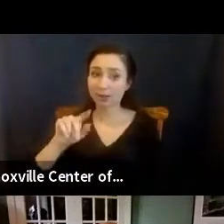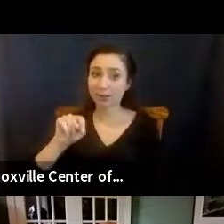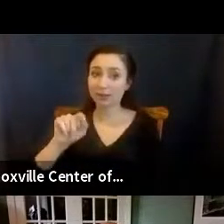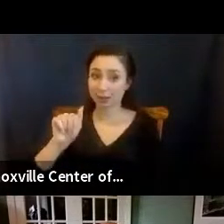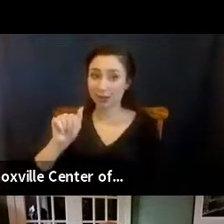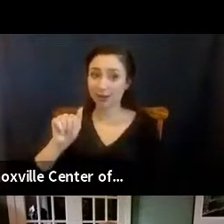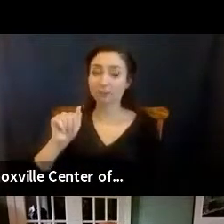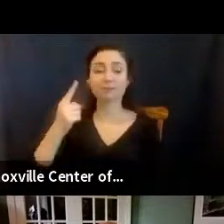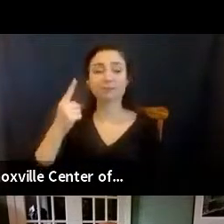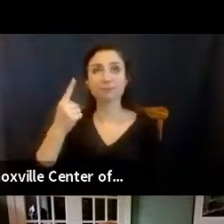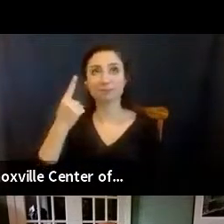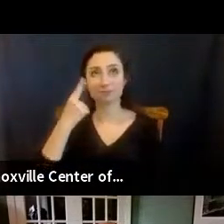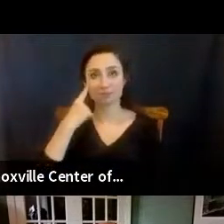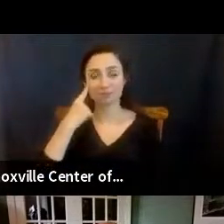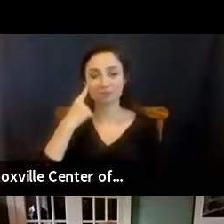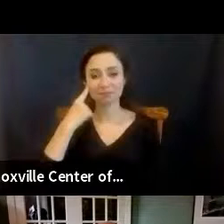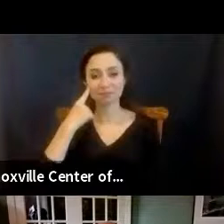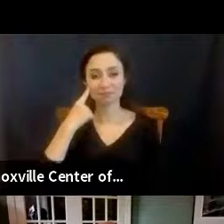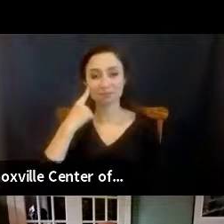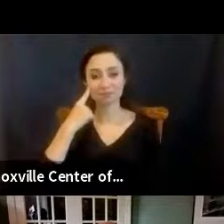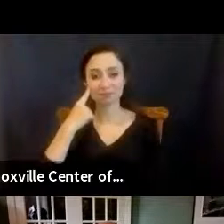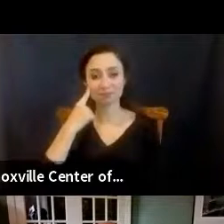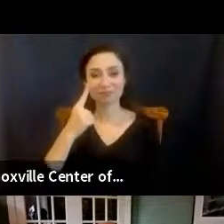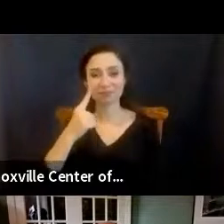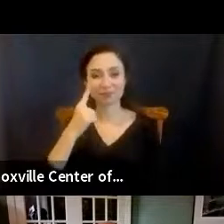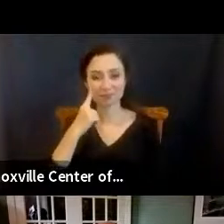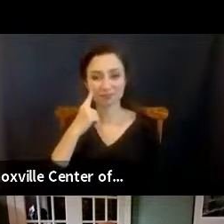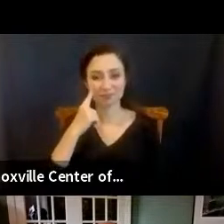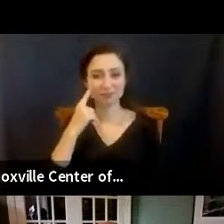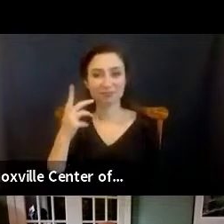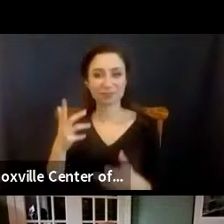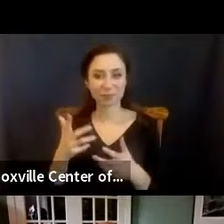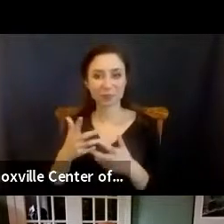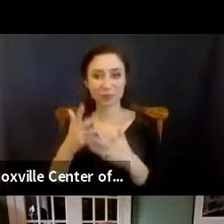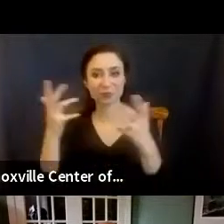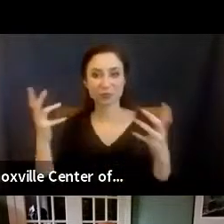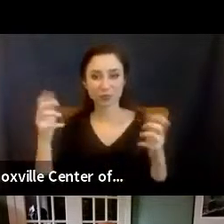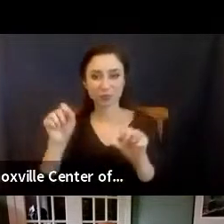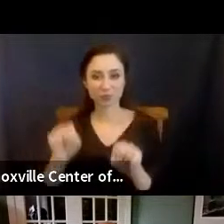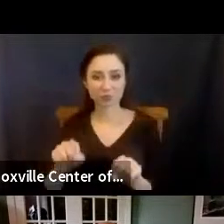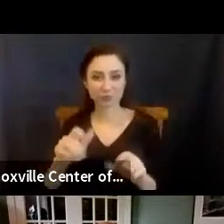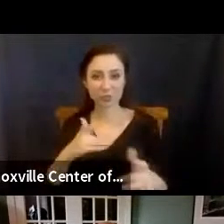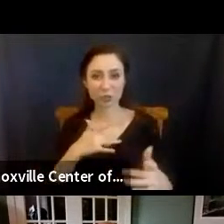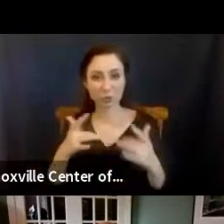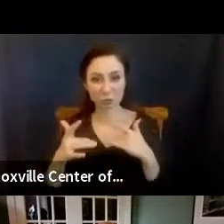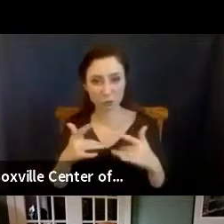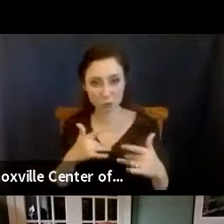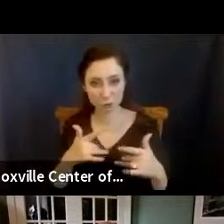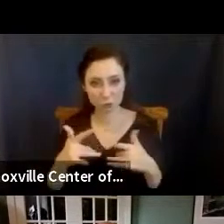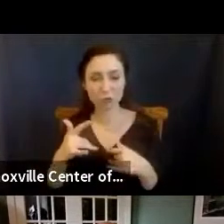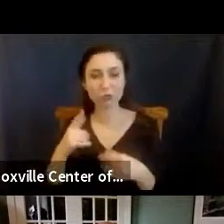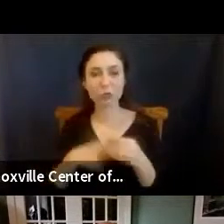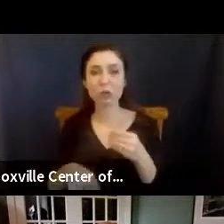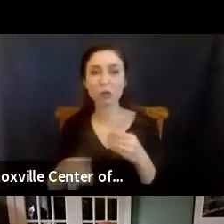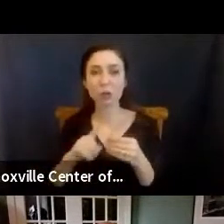I think there are a lot of potential concerns with that.